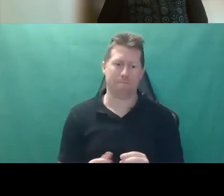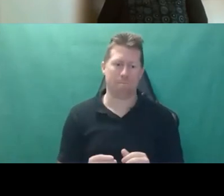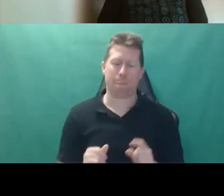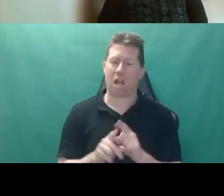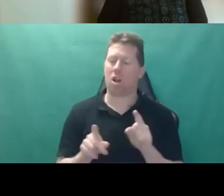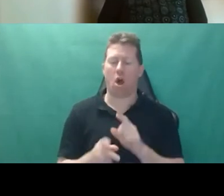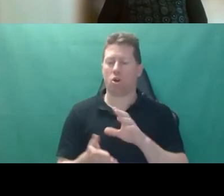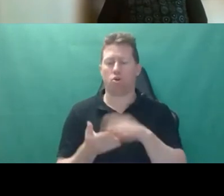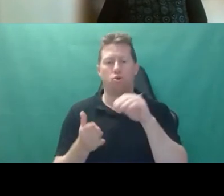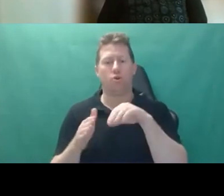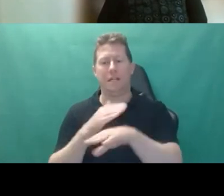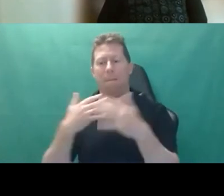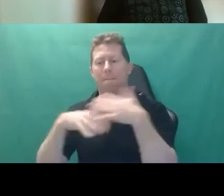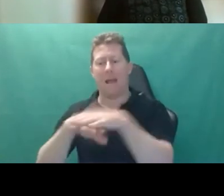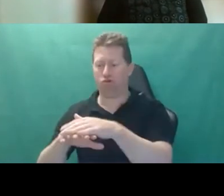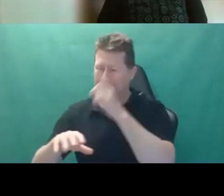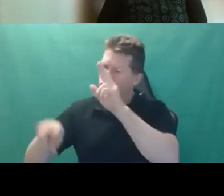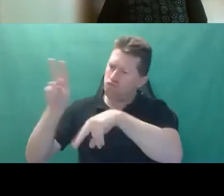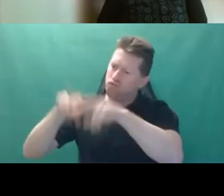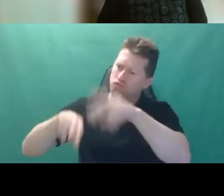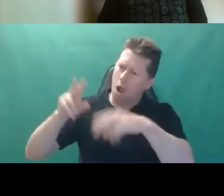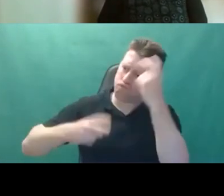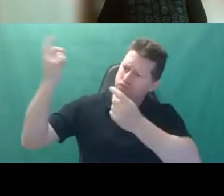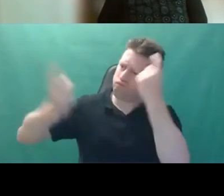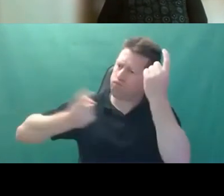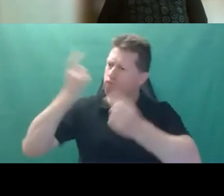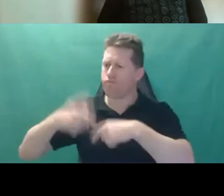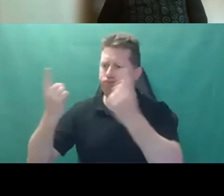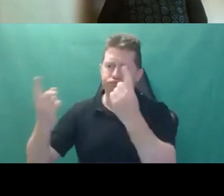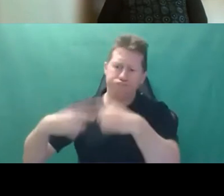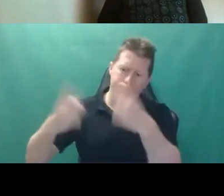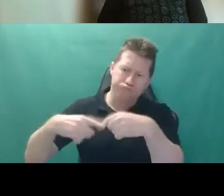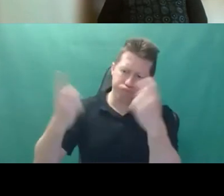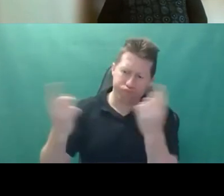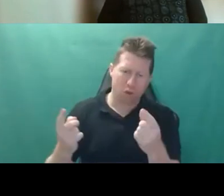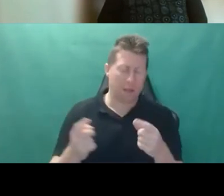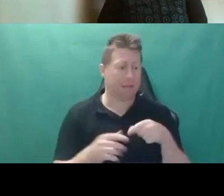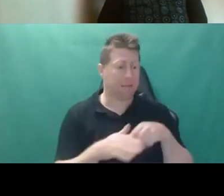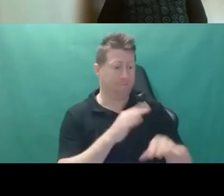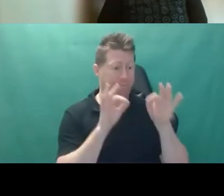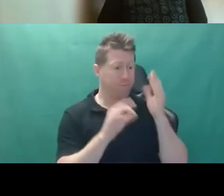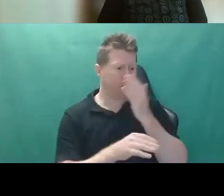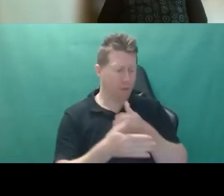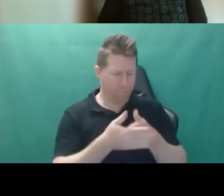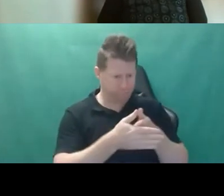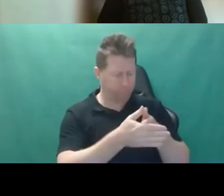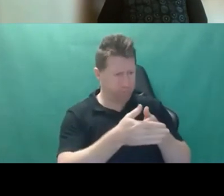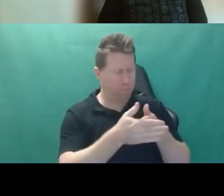mainstream school can explore different ways of doing things or being, it's still very kind of, um,